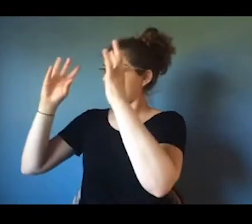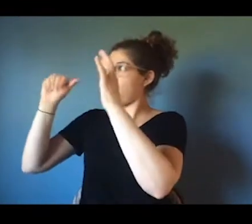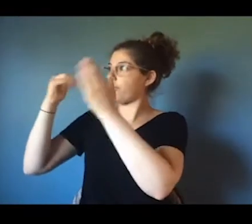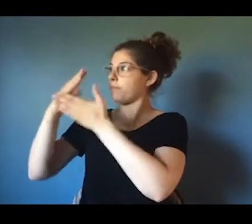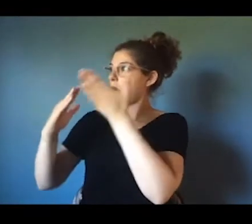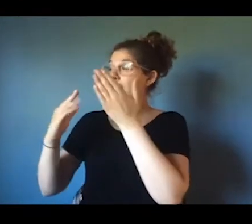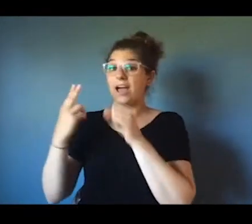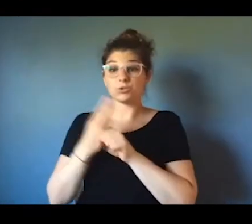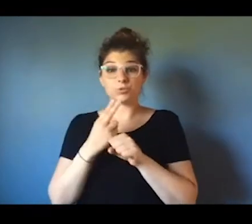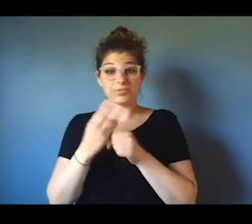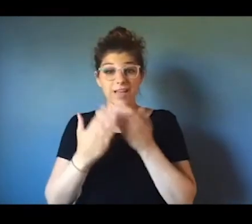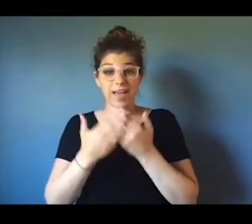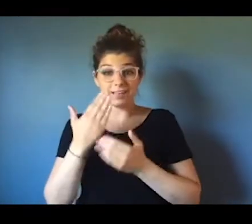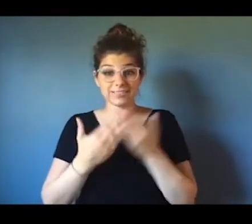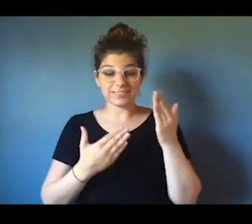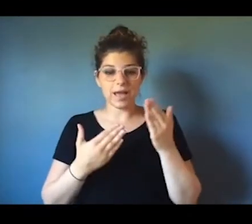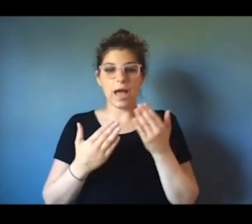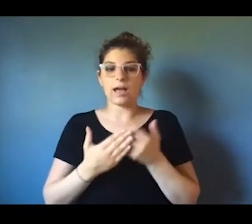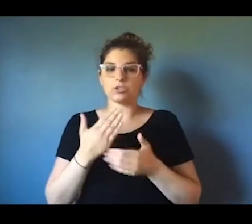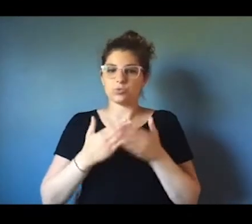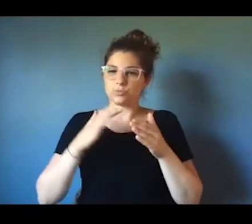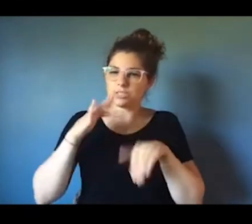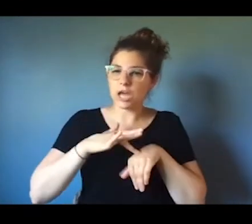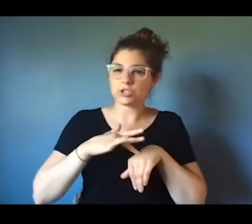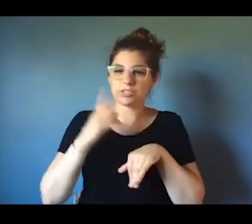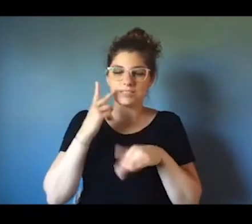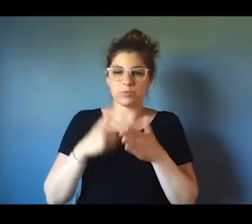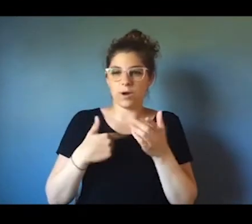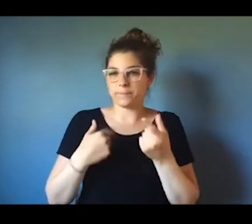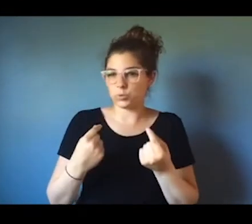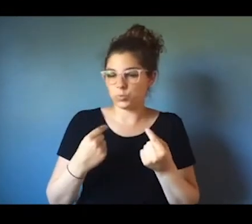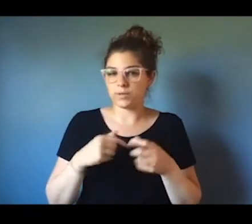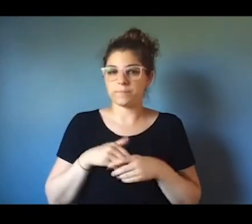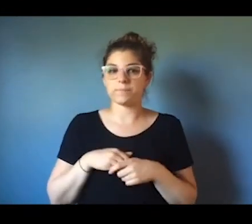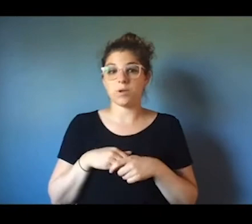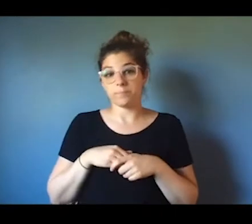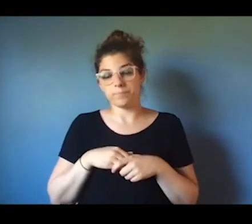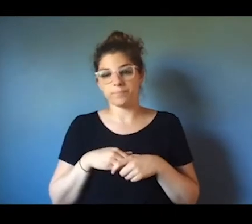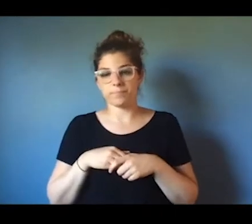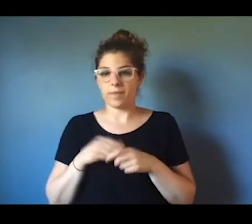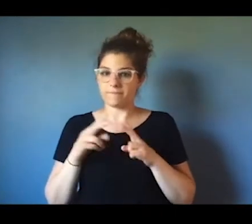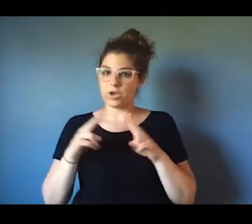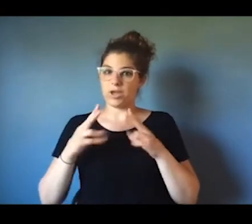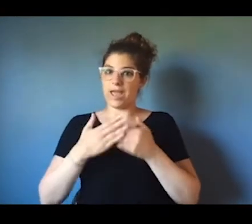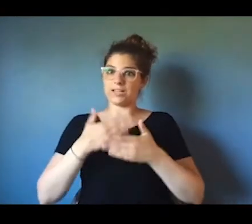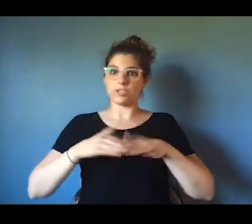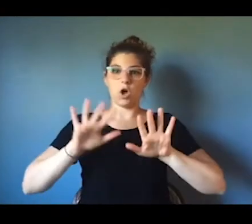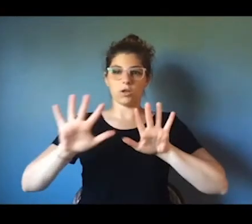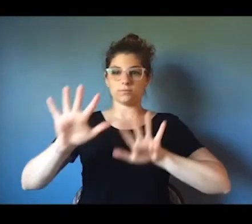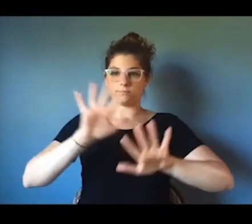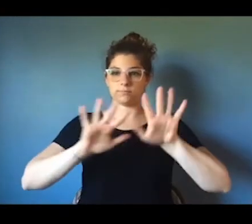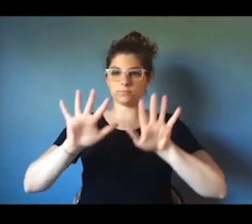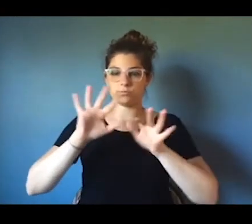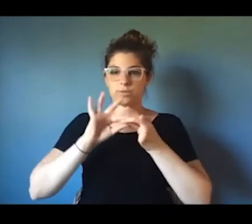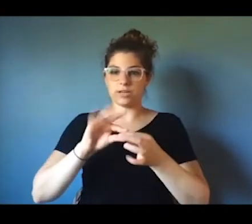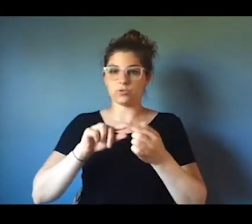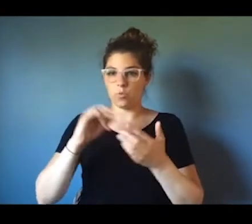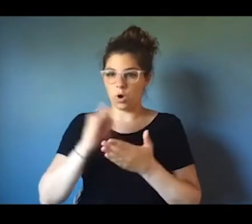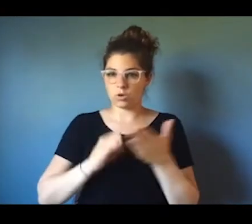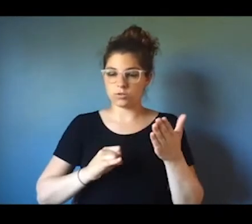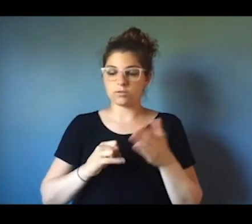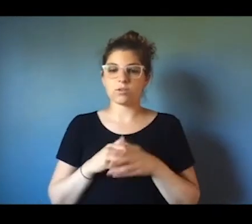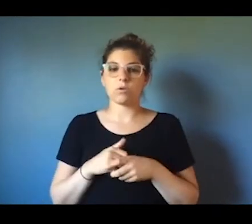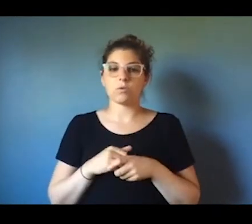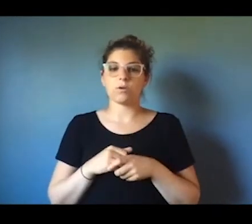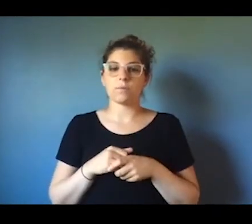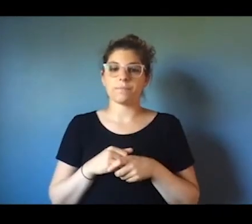Because I paint with my hands, I have to use my hands to touch and see what I'm doing. So, I'm very hands-on when it comes to my